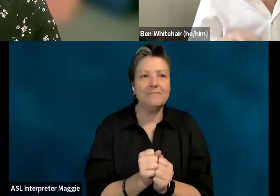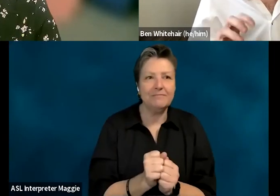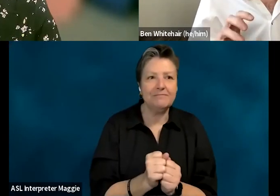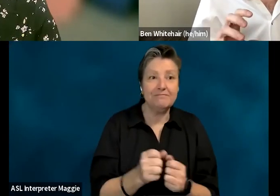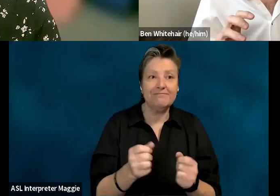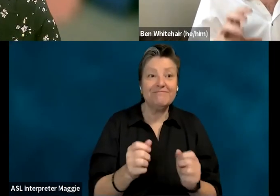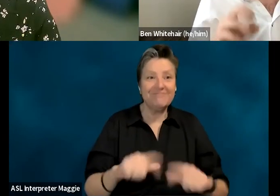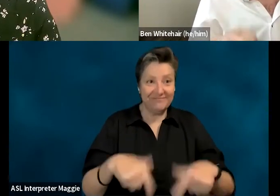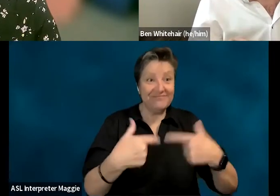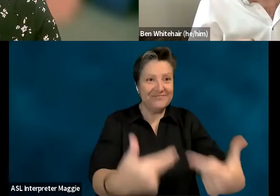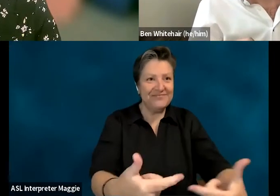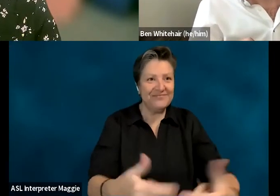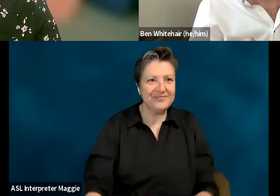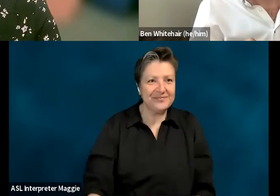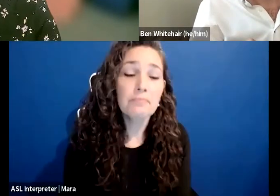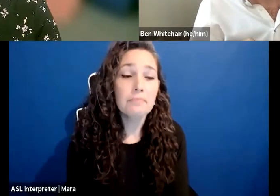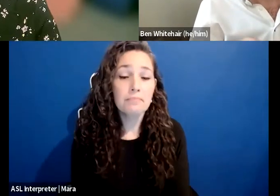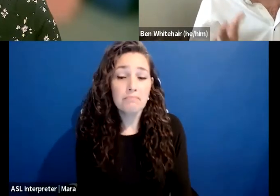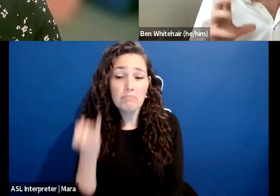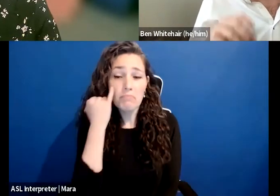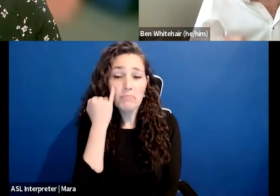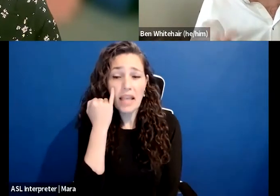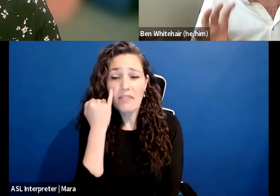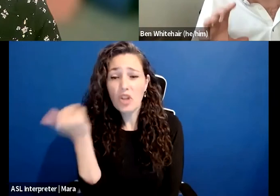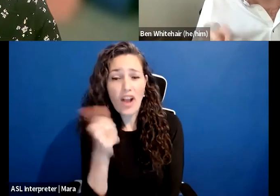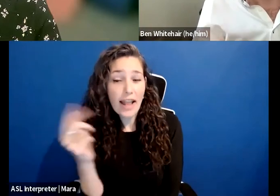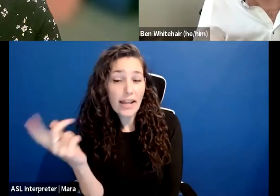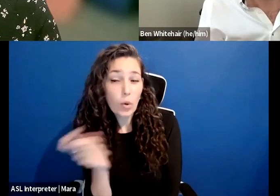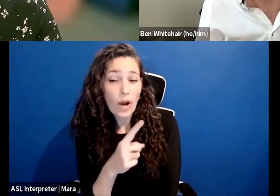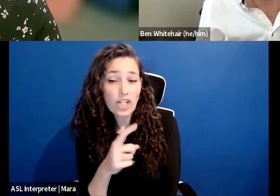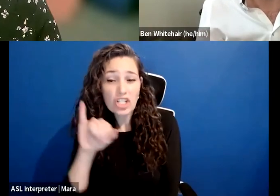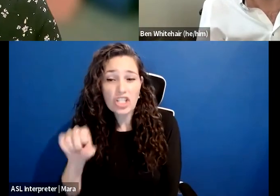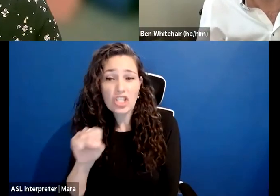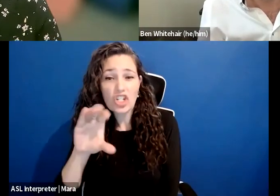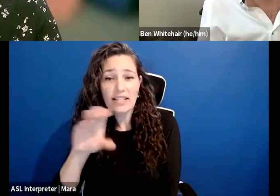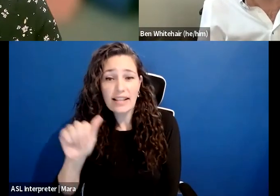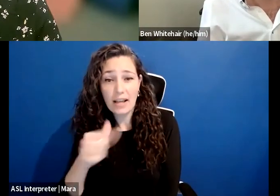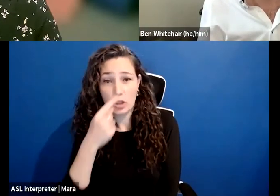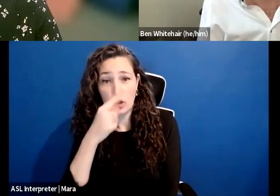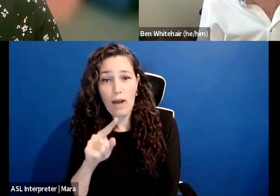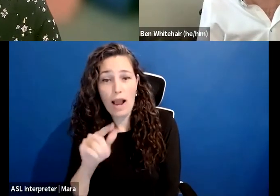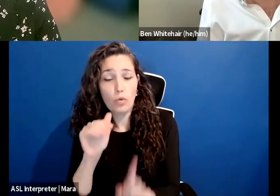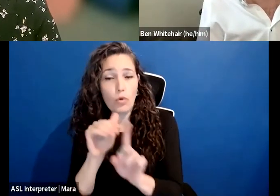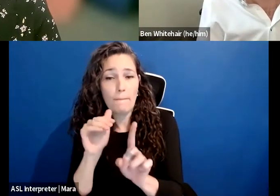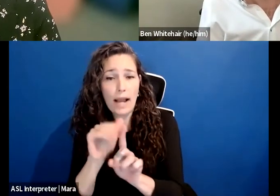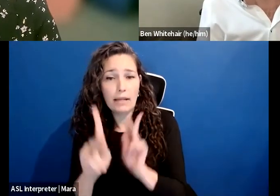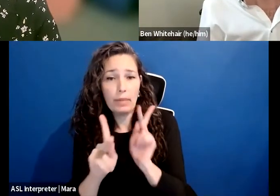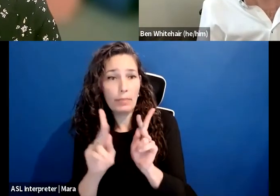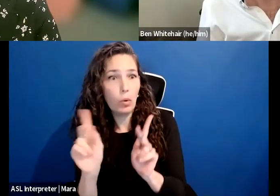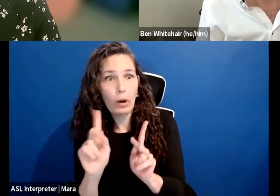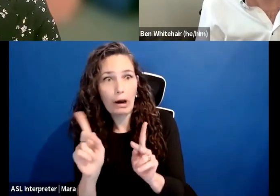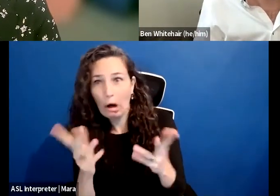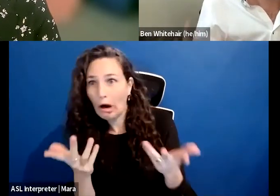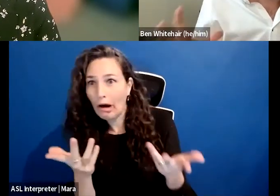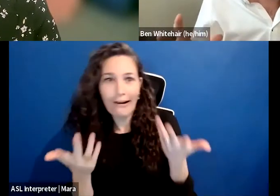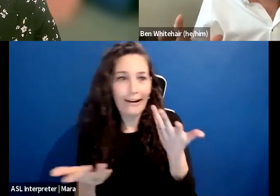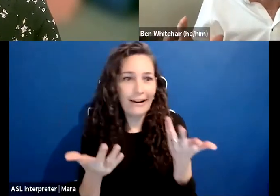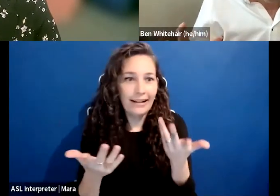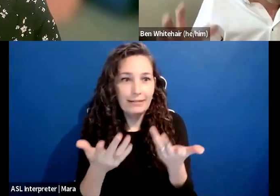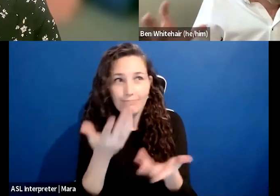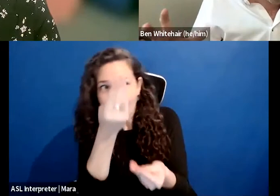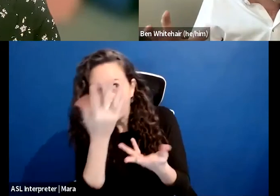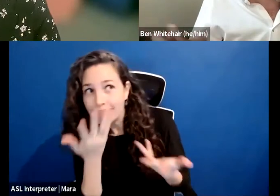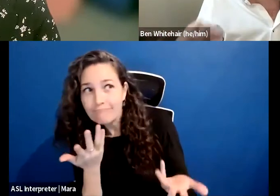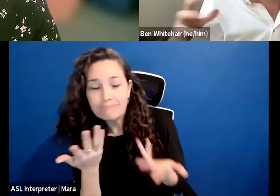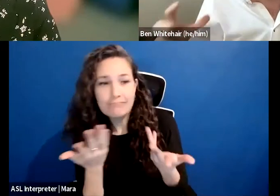If people have questions, Jessica, can you just remind everybody where to go look? They